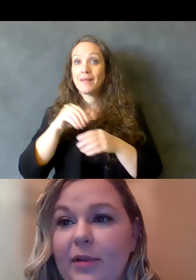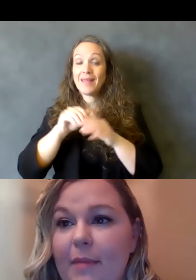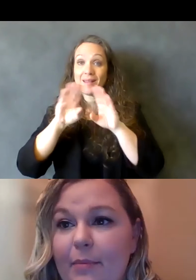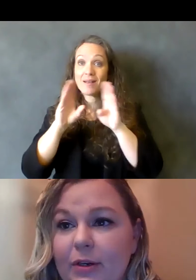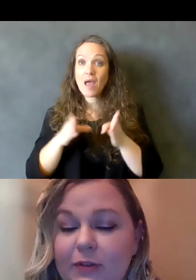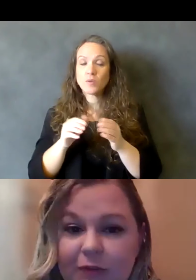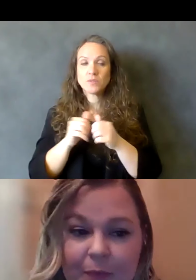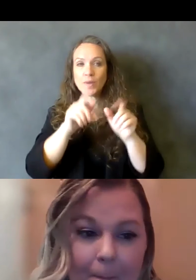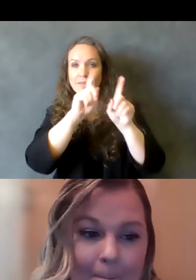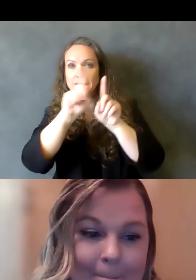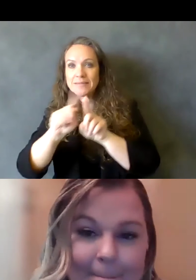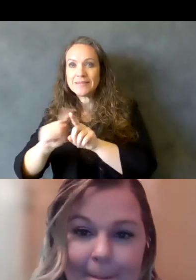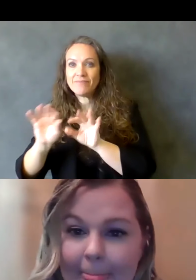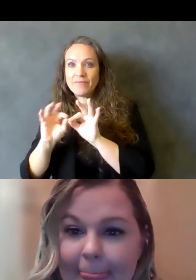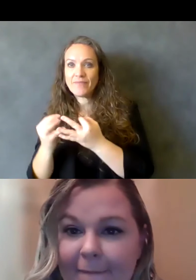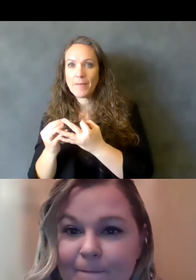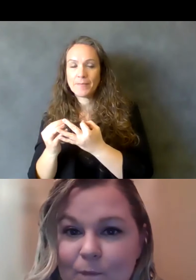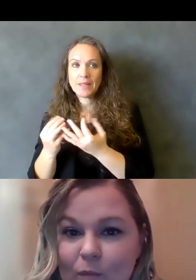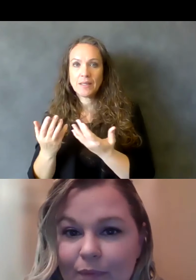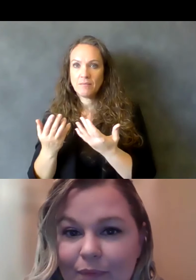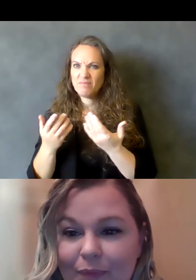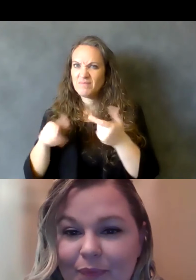other family members?